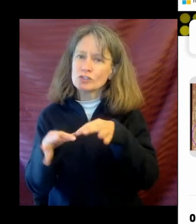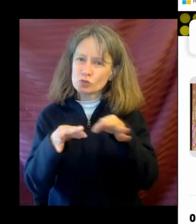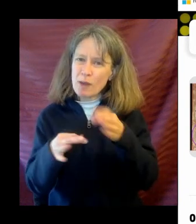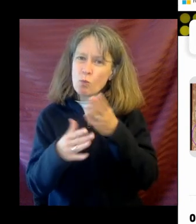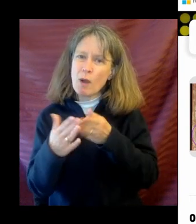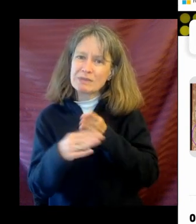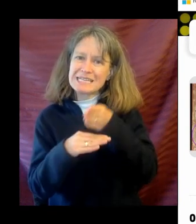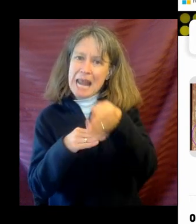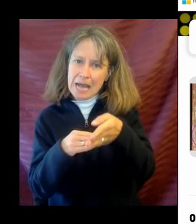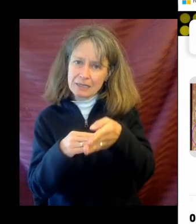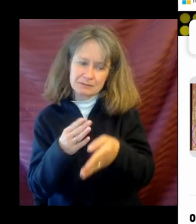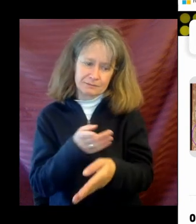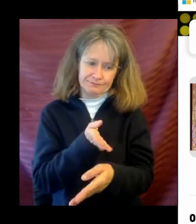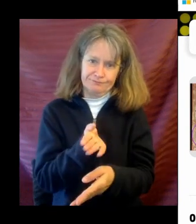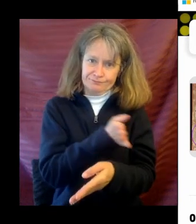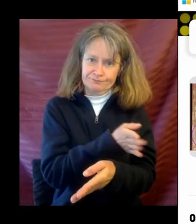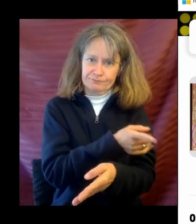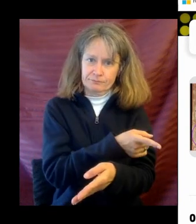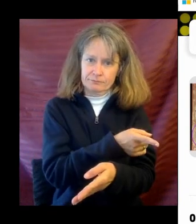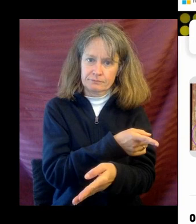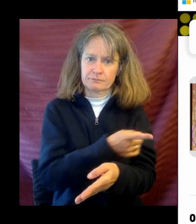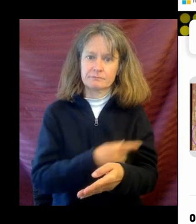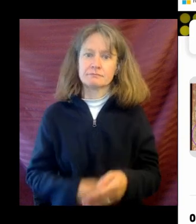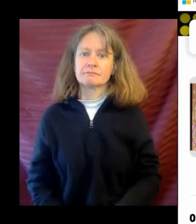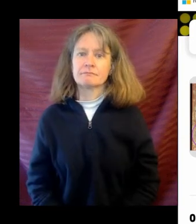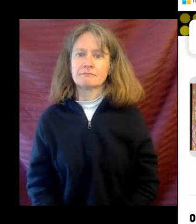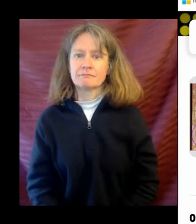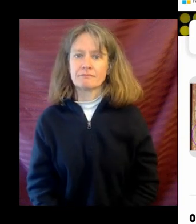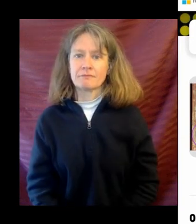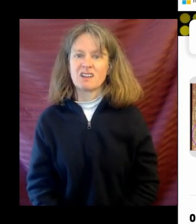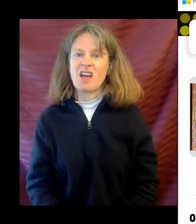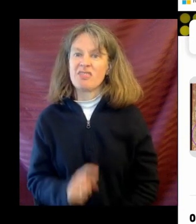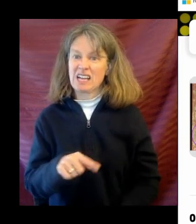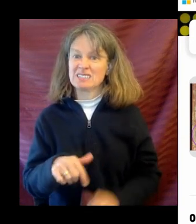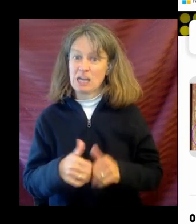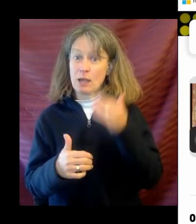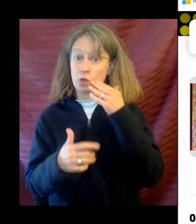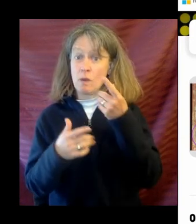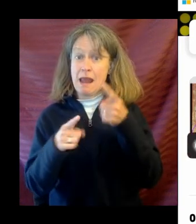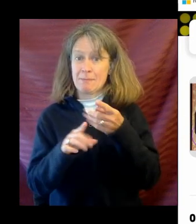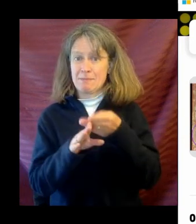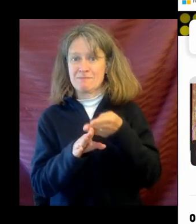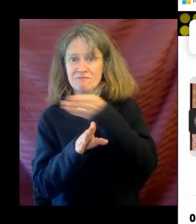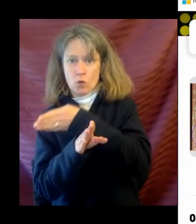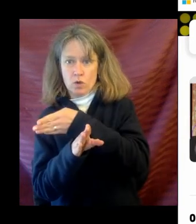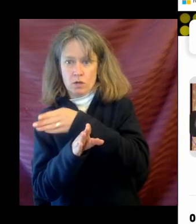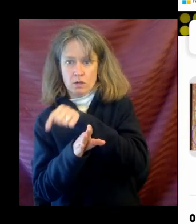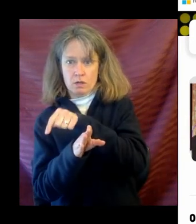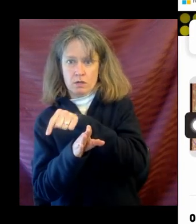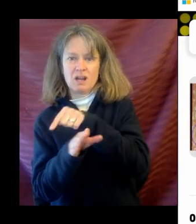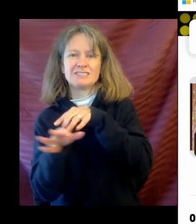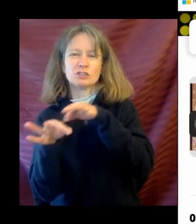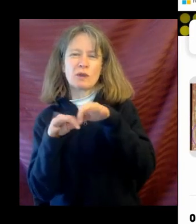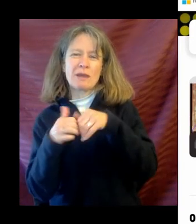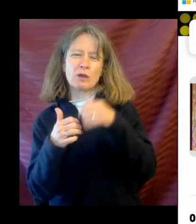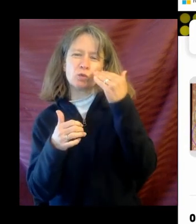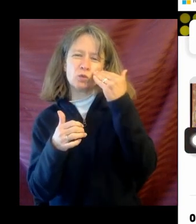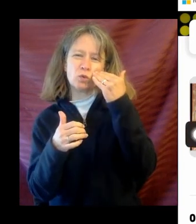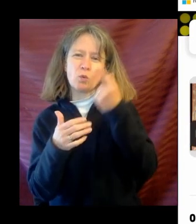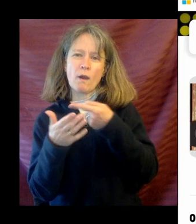next. This is how I knew what comes before. Describe how you knew